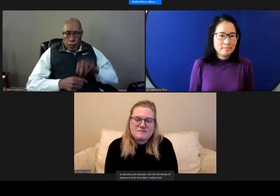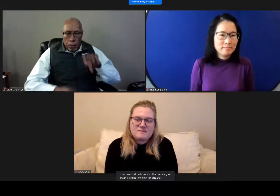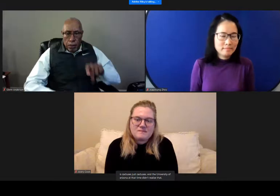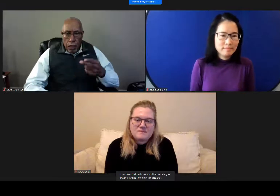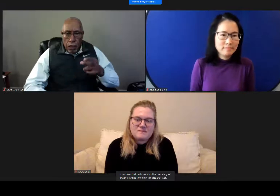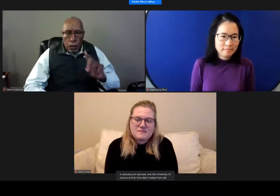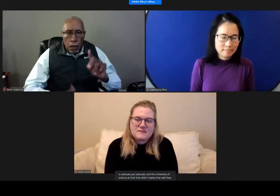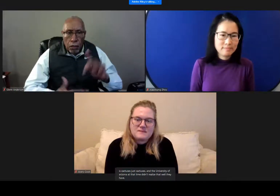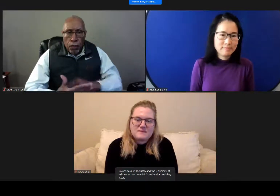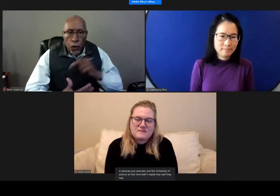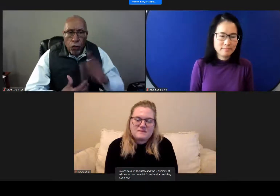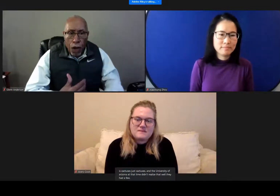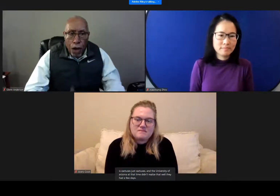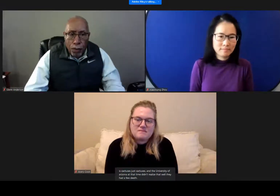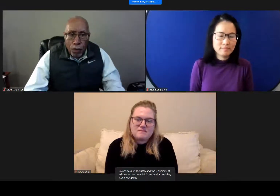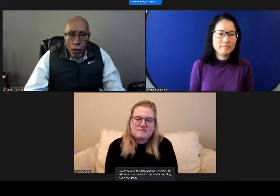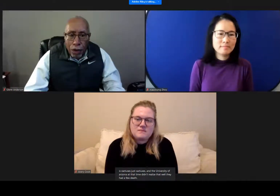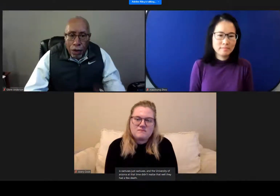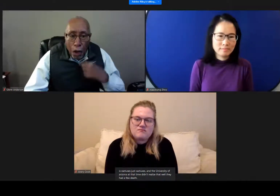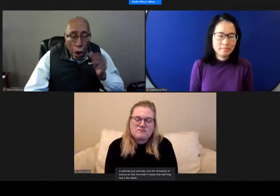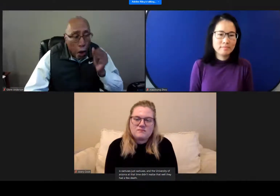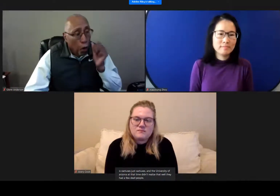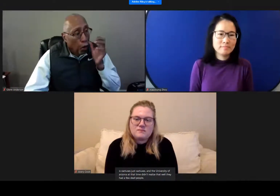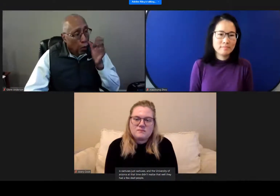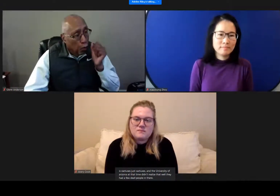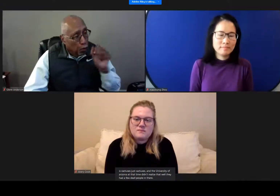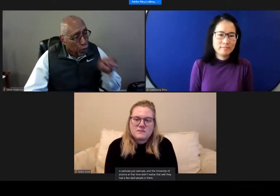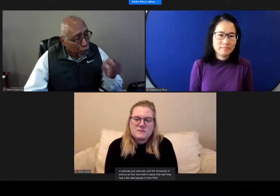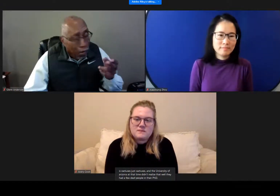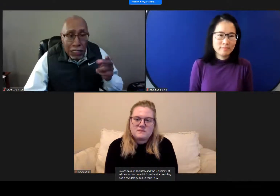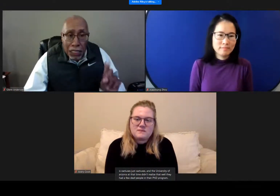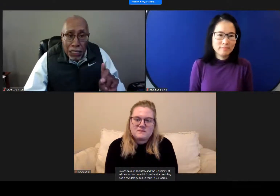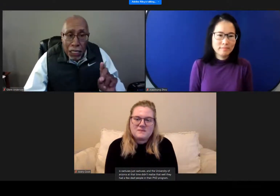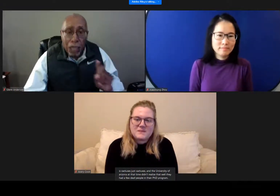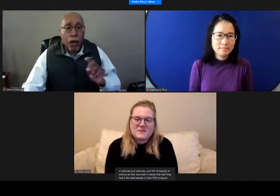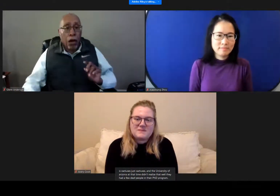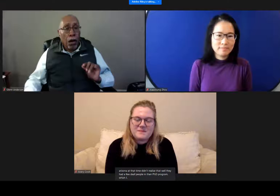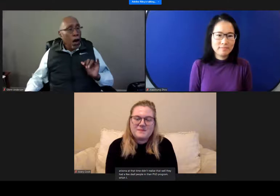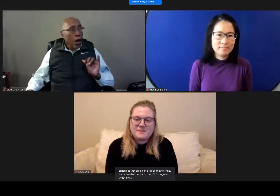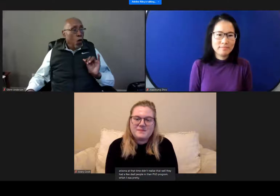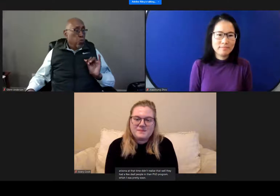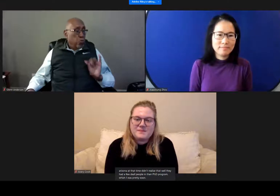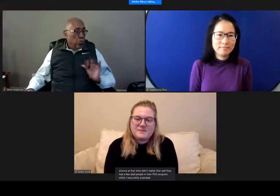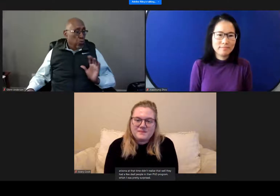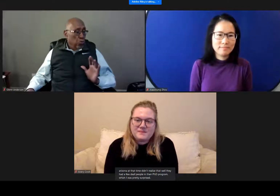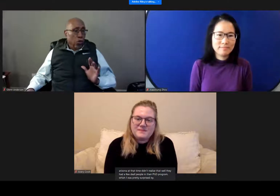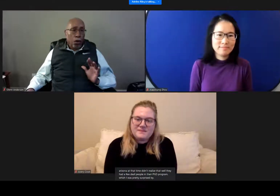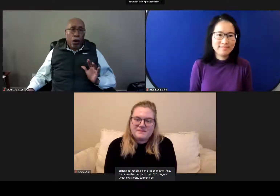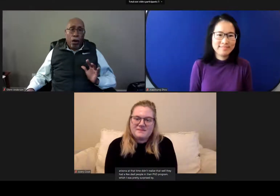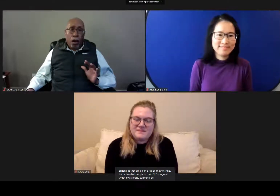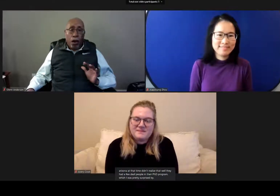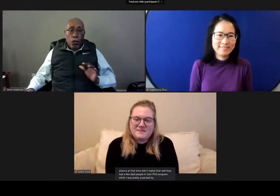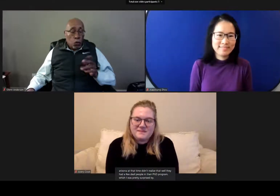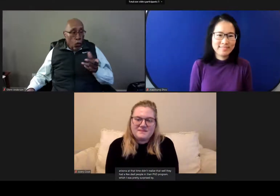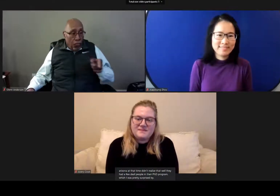that, well, they had a few deaf people in their PhD program, which I was pretty surprised by.